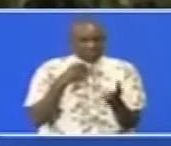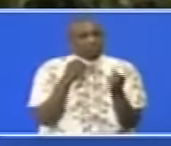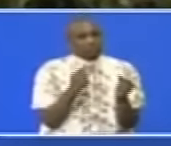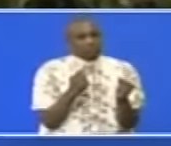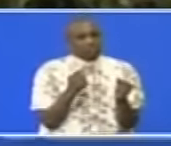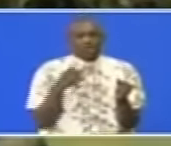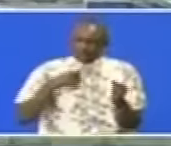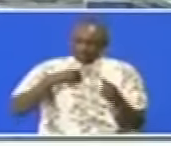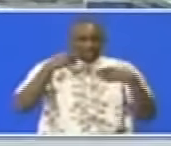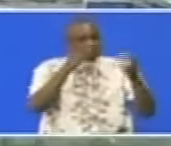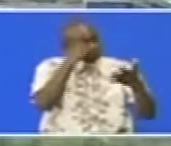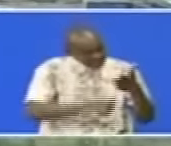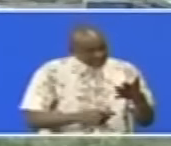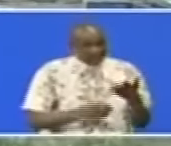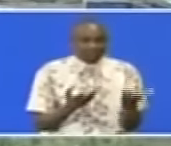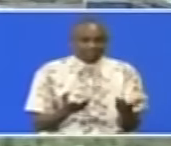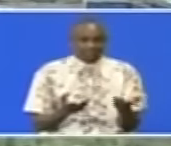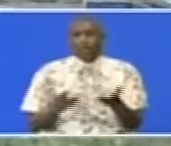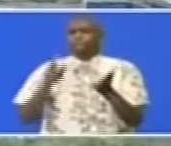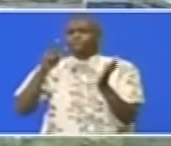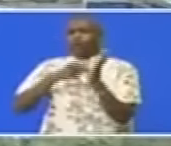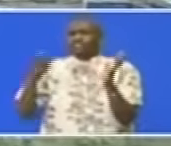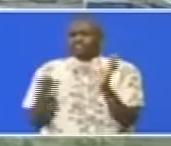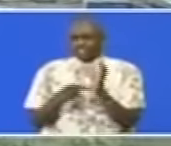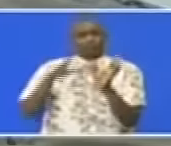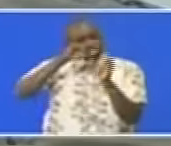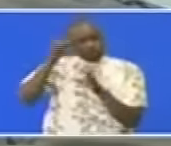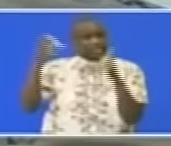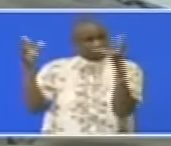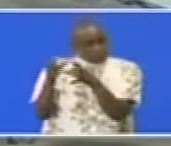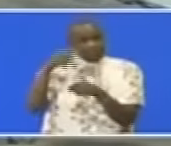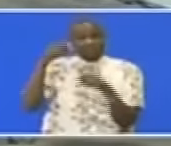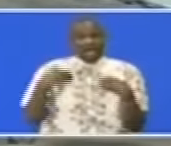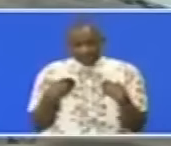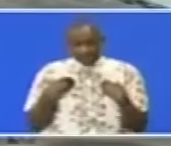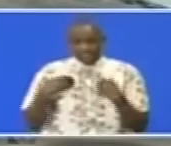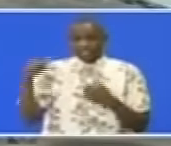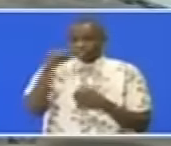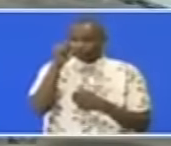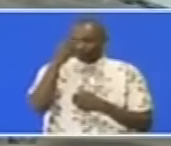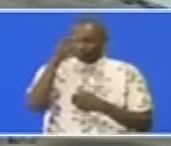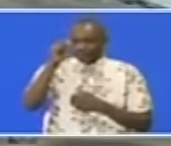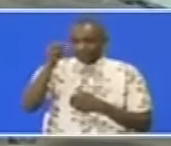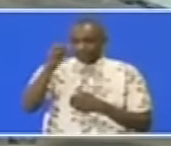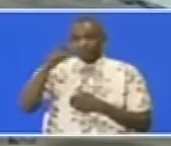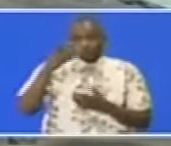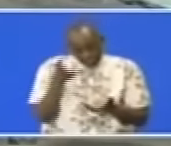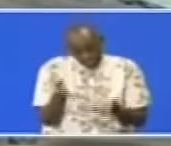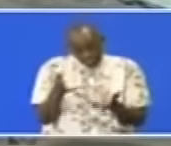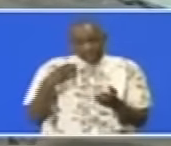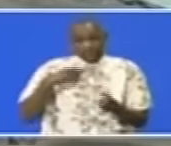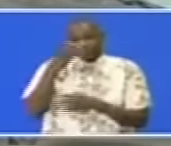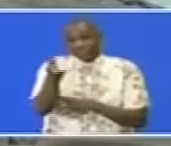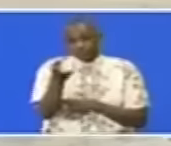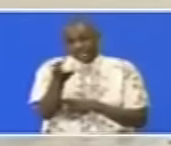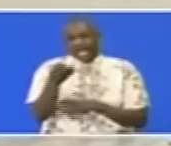we will lose tax. Among projects the Jubilee government has rolled out is the geothermal power plant in Olkaria, which plugged